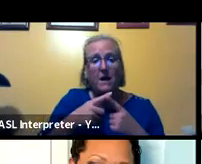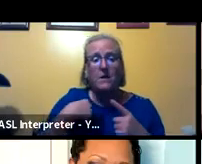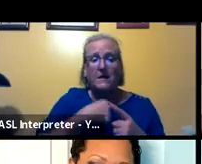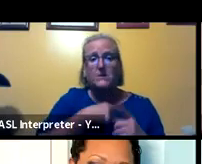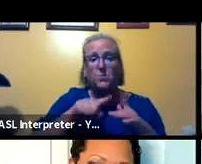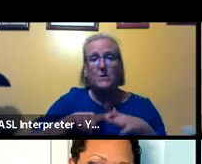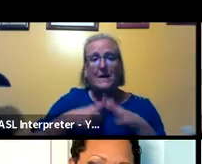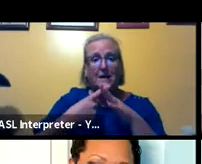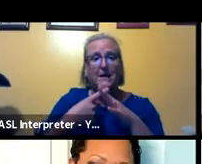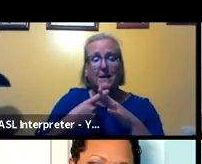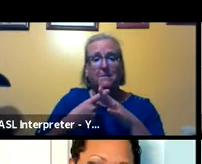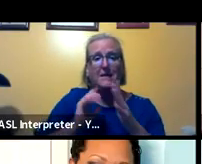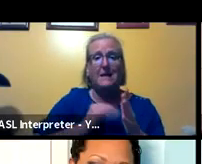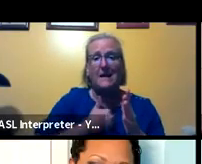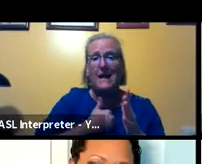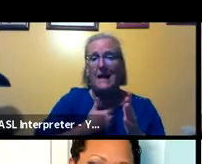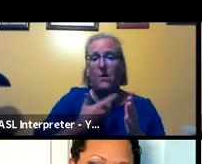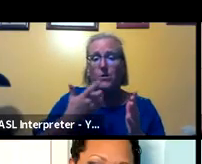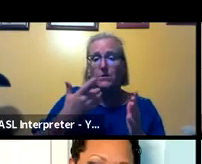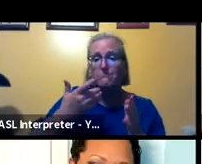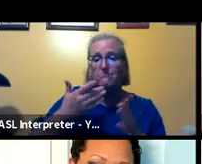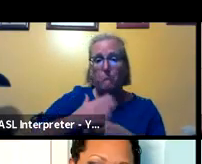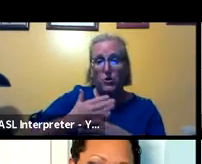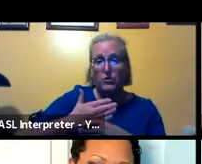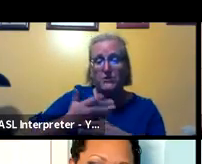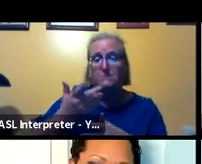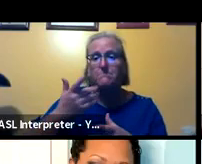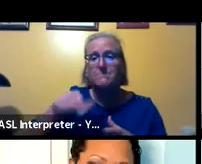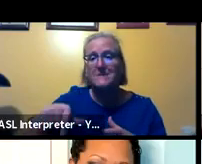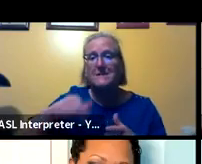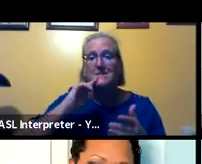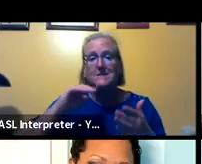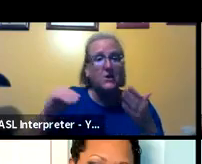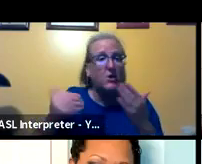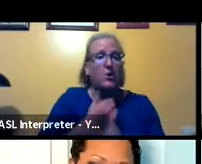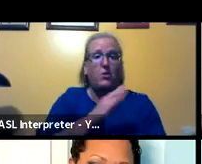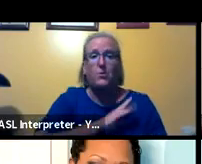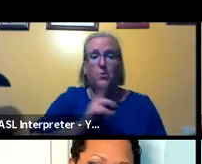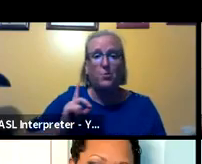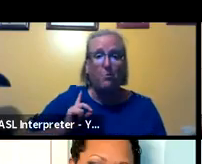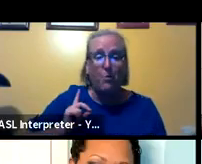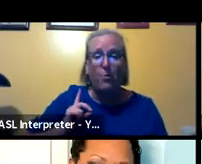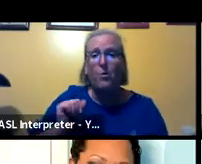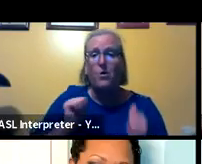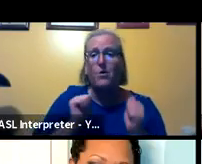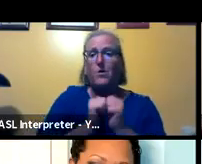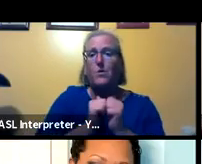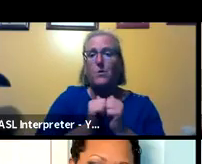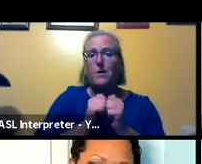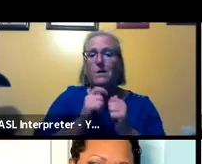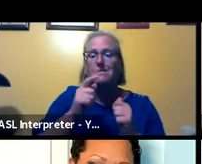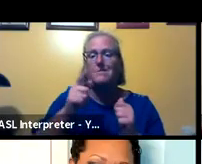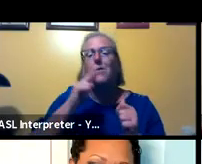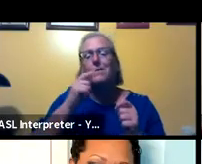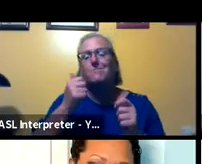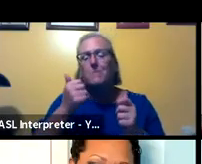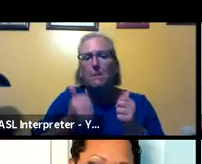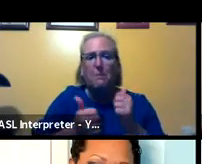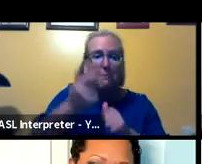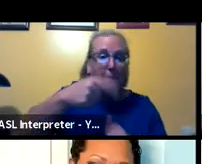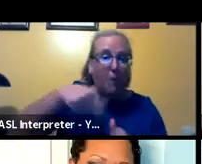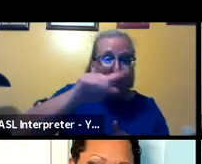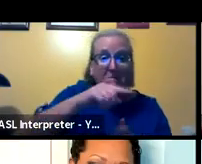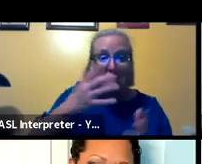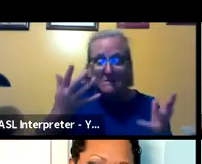begin our partnership now as a brand new board with a brand new, majority brand new board with